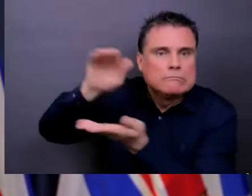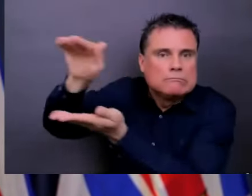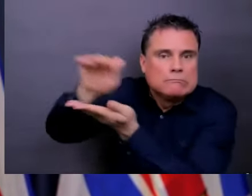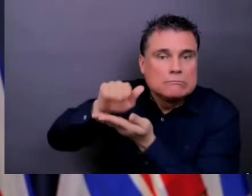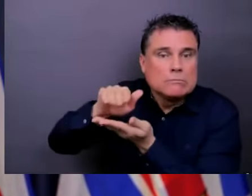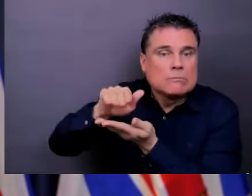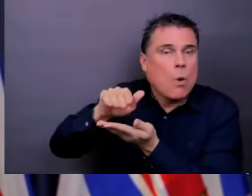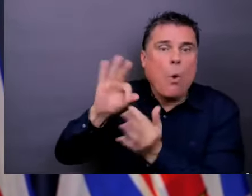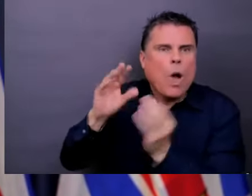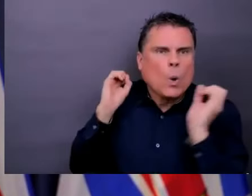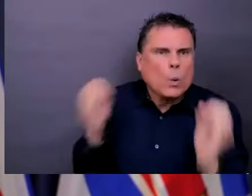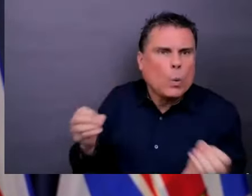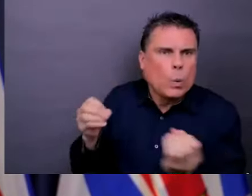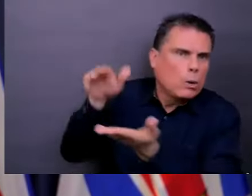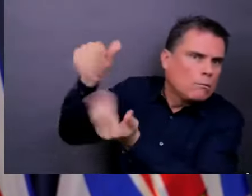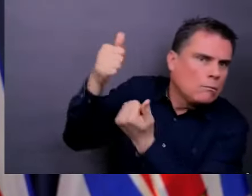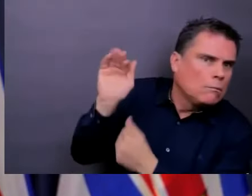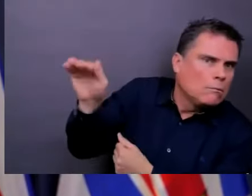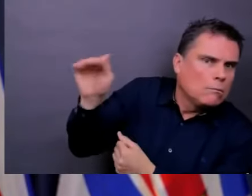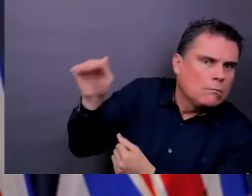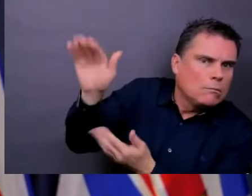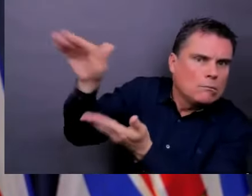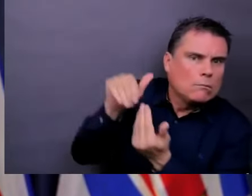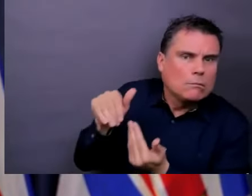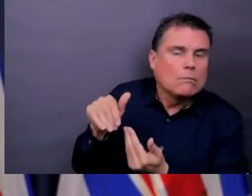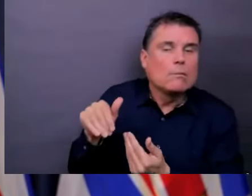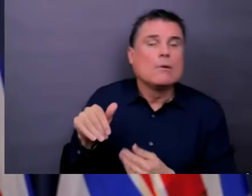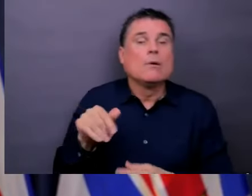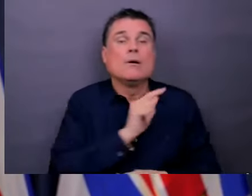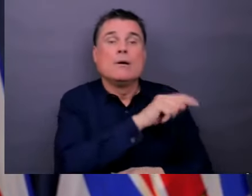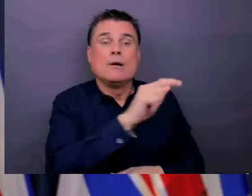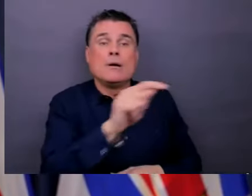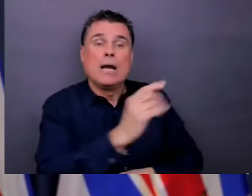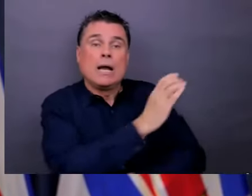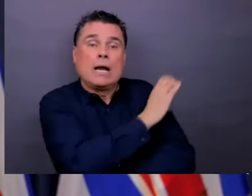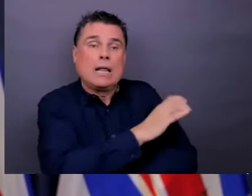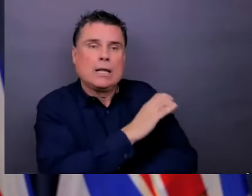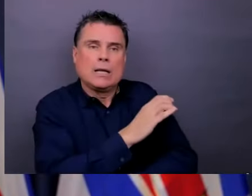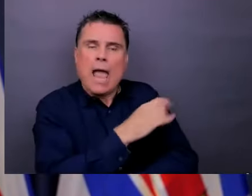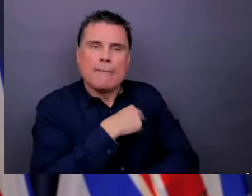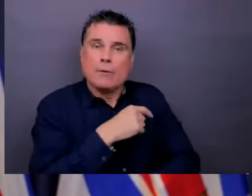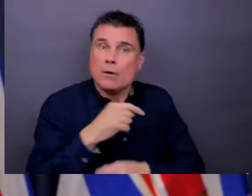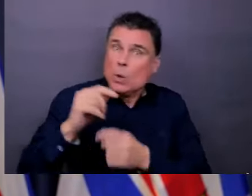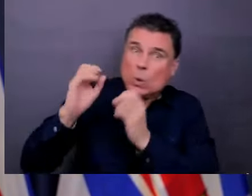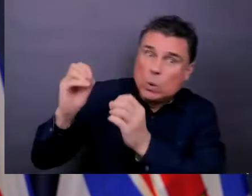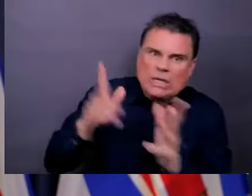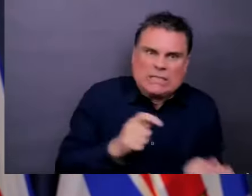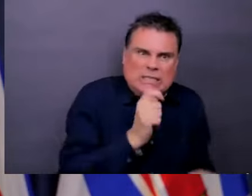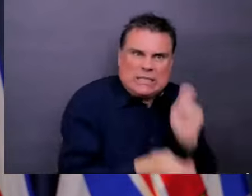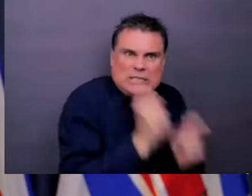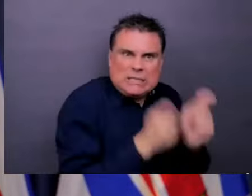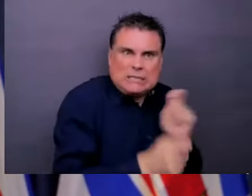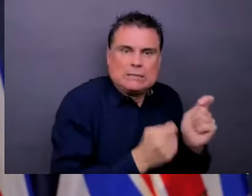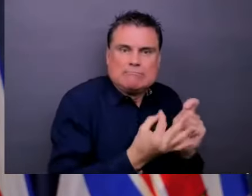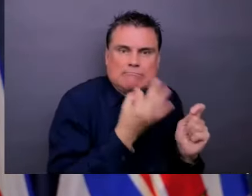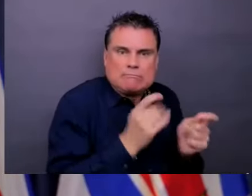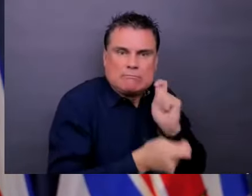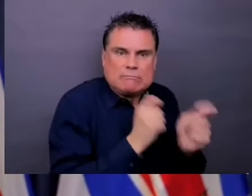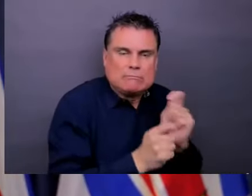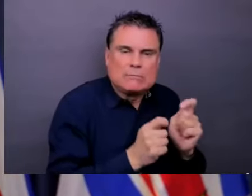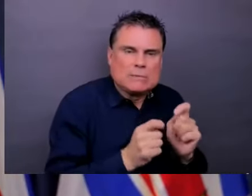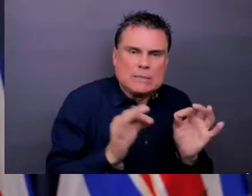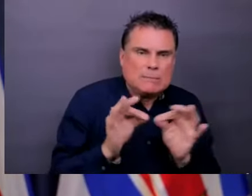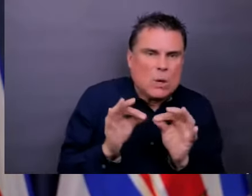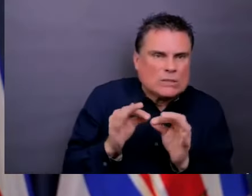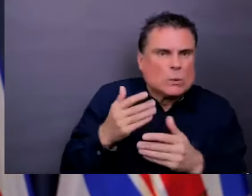we are appreciative. I want to end by just noting over the weekend I had the occasion to meet with a number of people both in Fraser Health